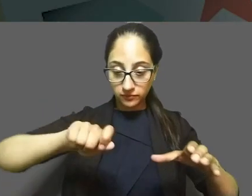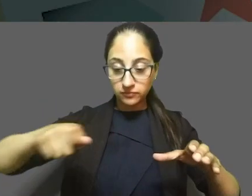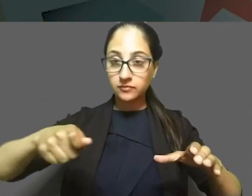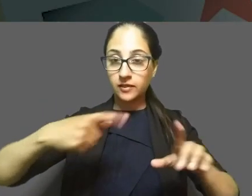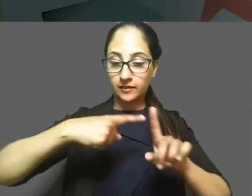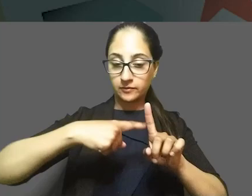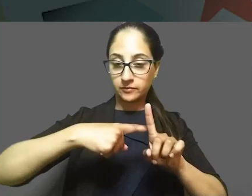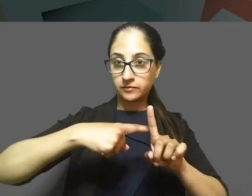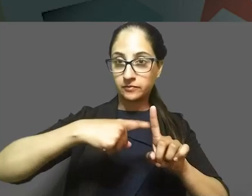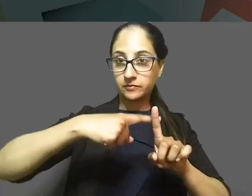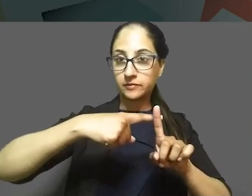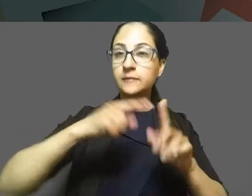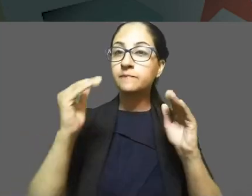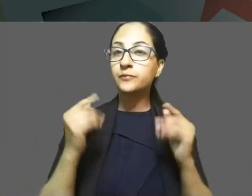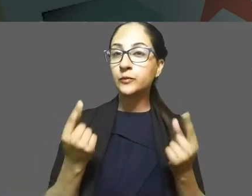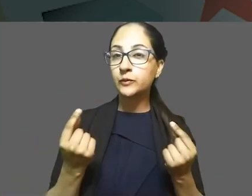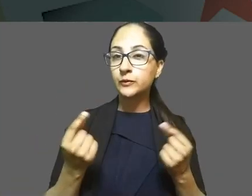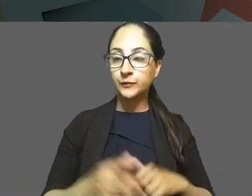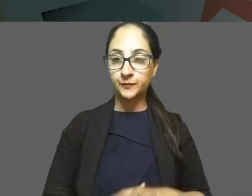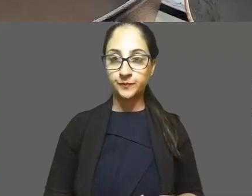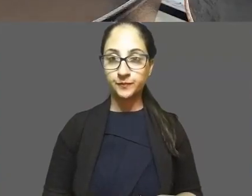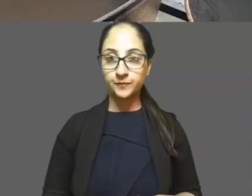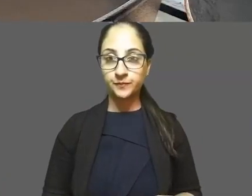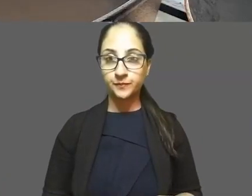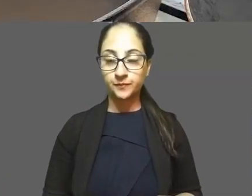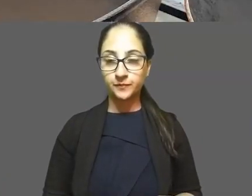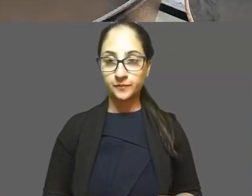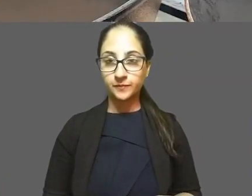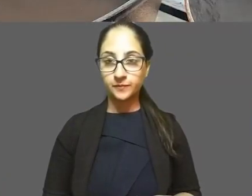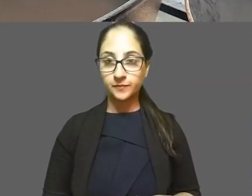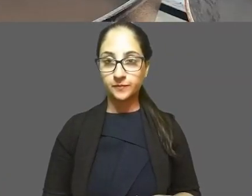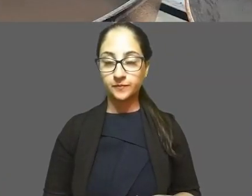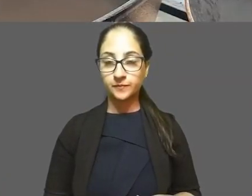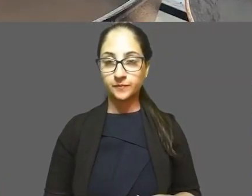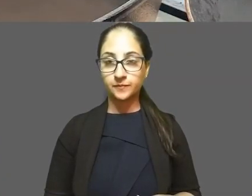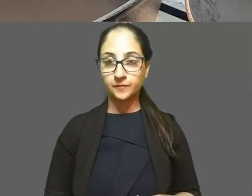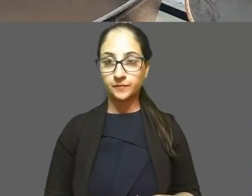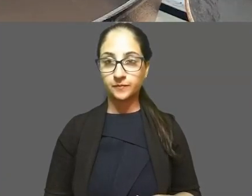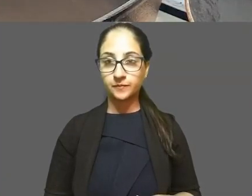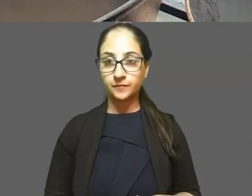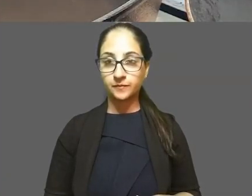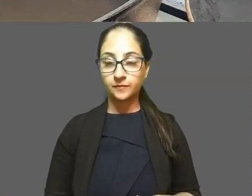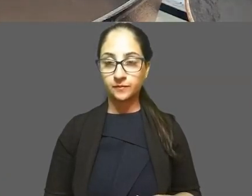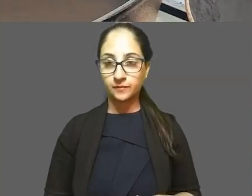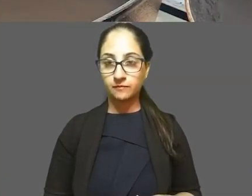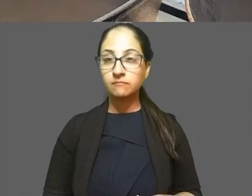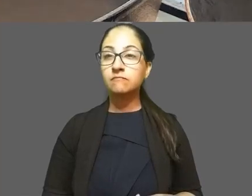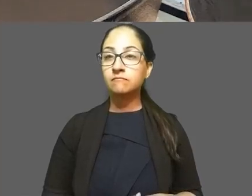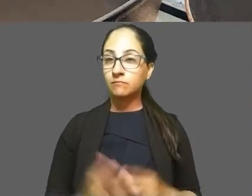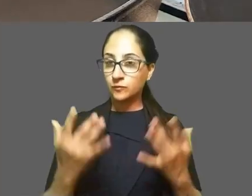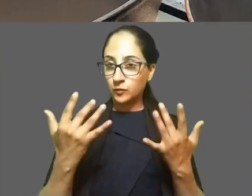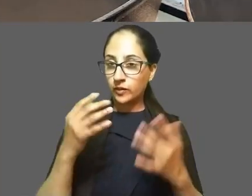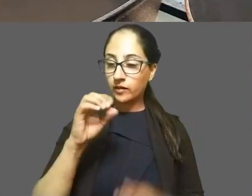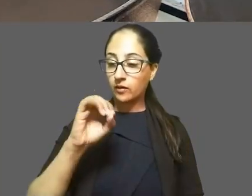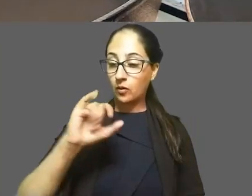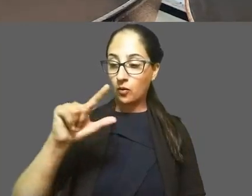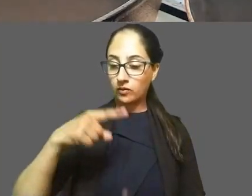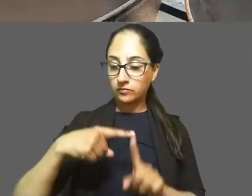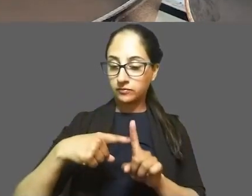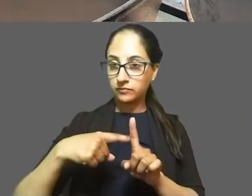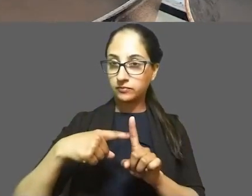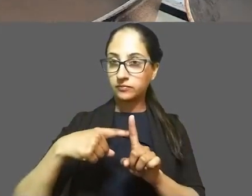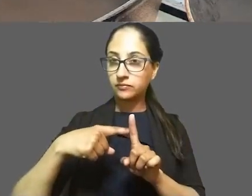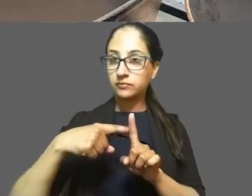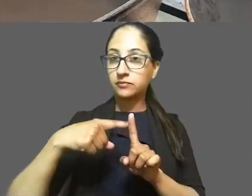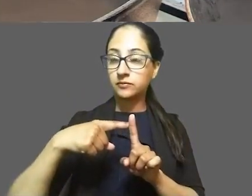it's heating up, so I'm ready to move on. Awesome. So what we want to be doing as soon as the oil